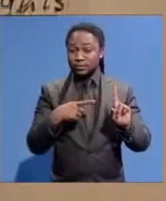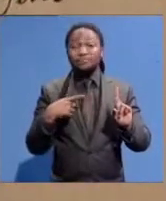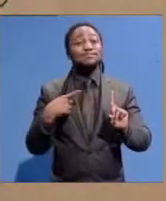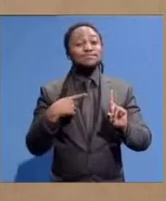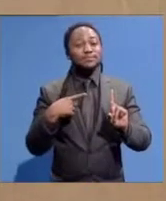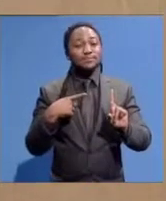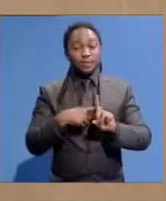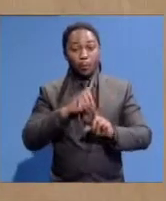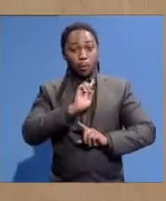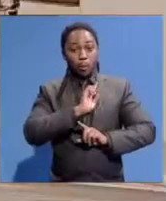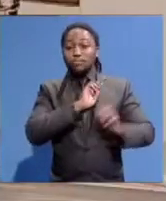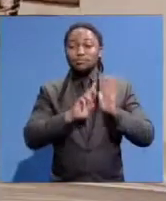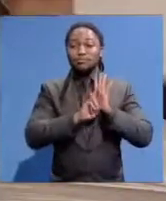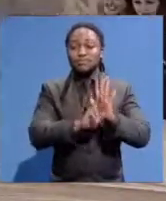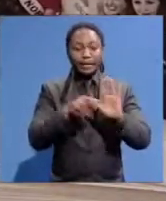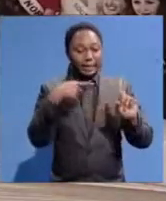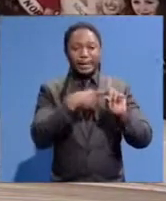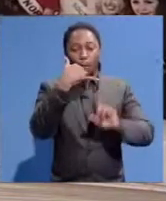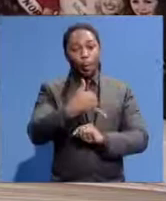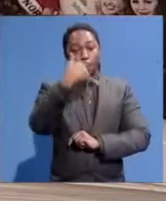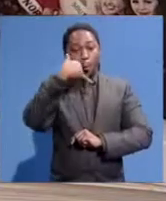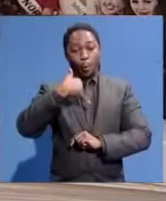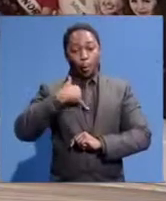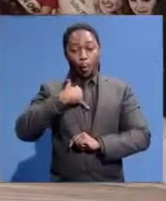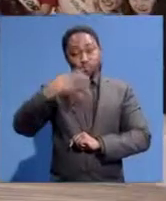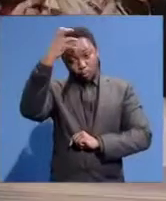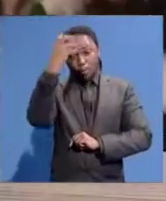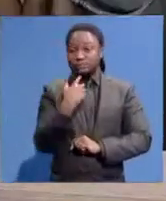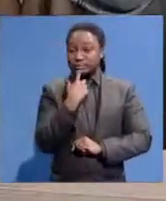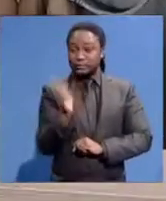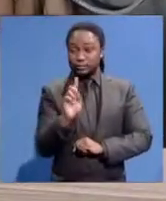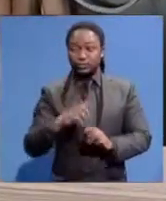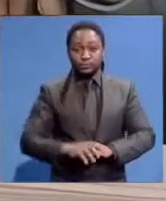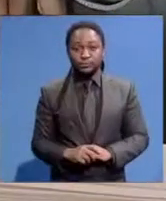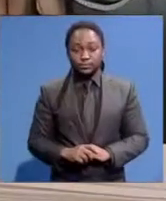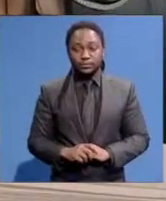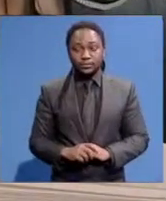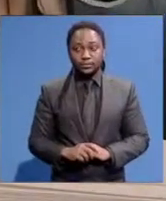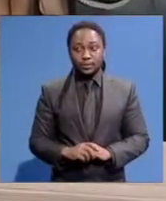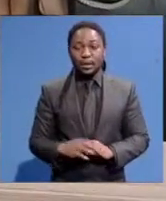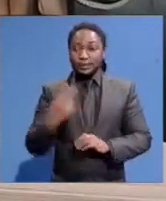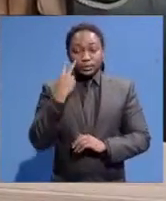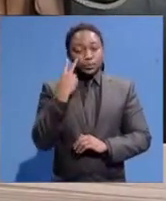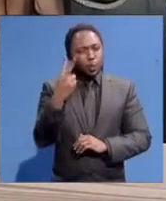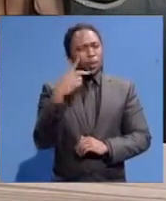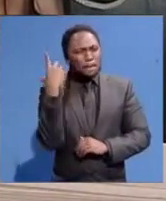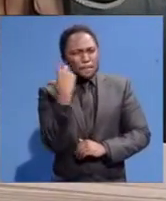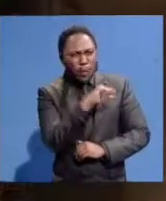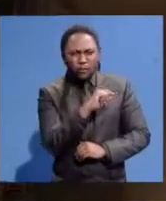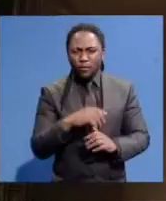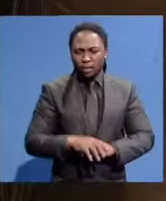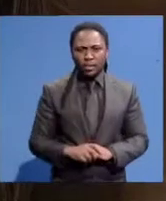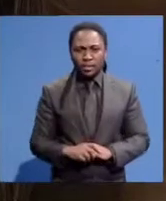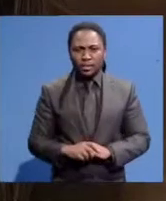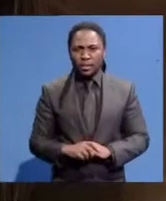stunningste ding was, is hy het vir my daai aand gebel, na die kroning, om te sê, ek het gekyk, jy het stunning gelyk, en